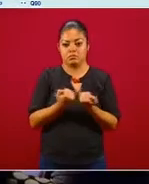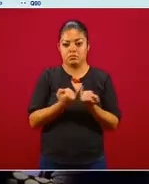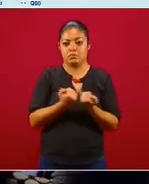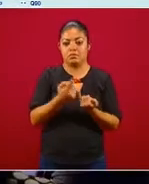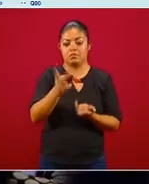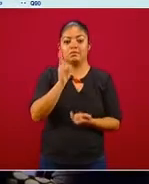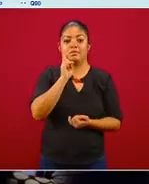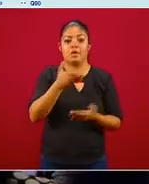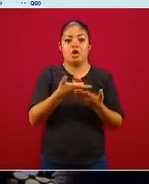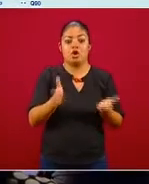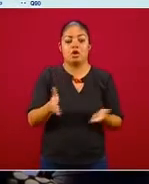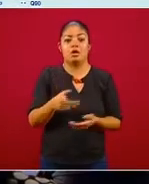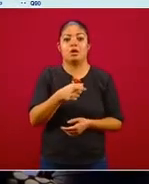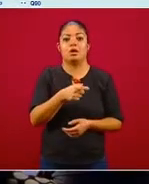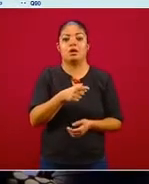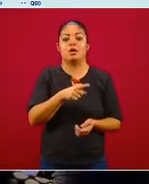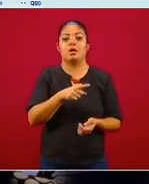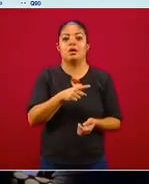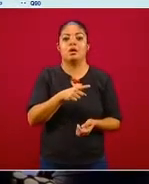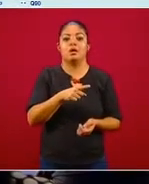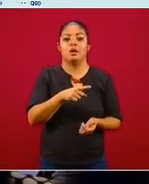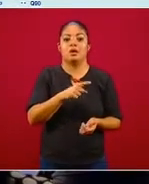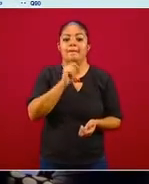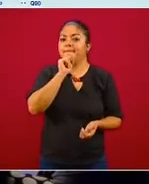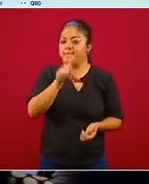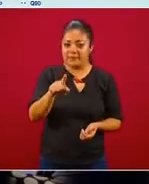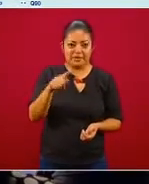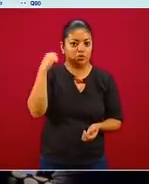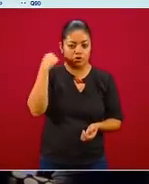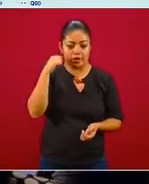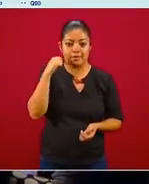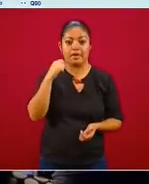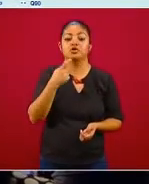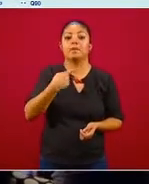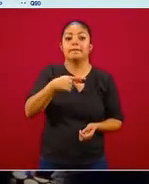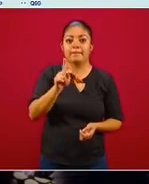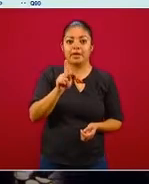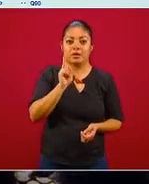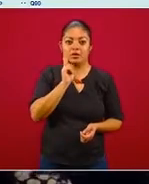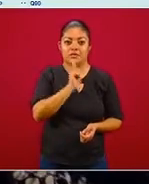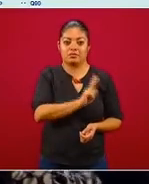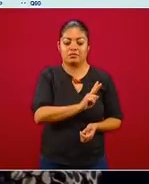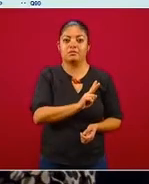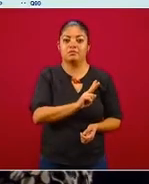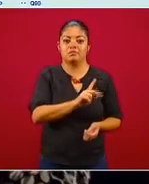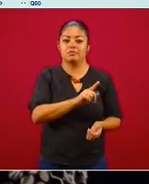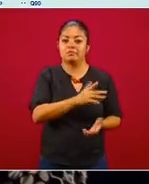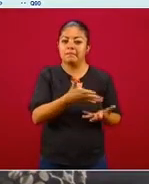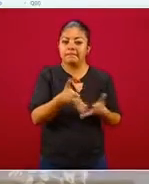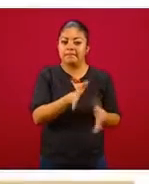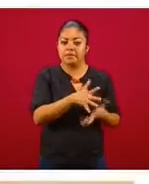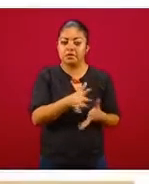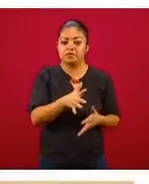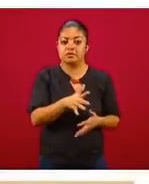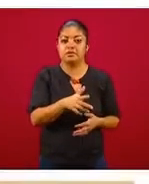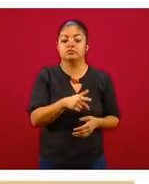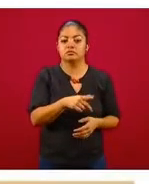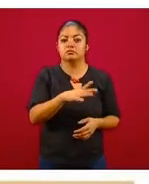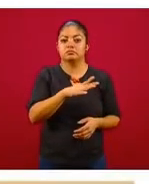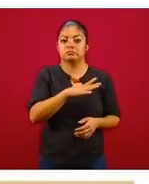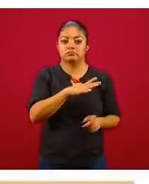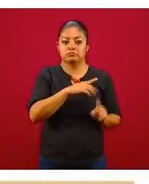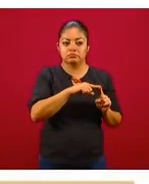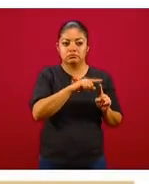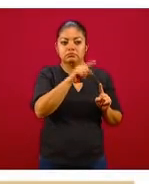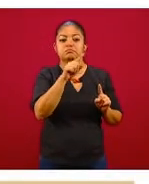is now downward. So we can safely say that the area of Tabasco is now slowly